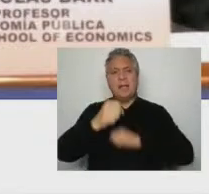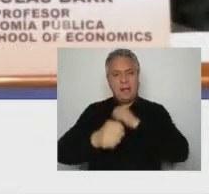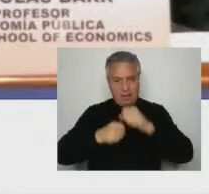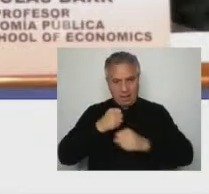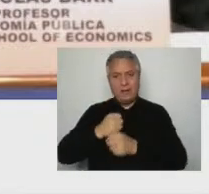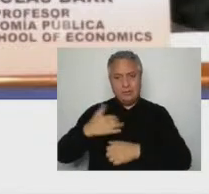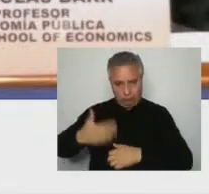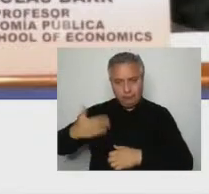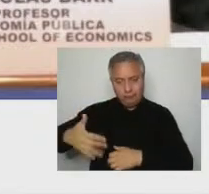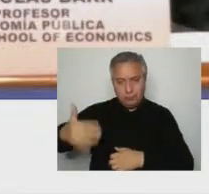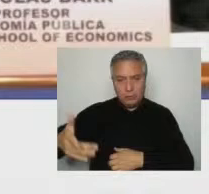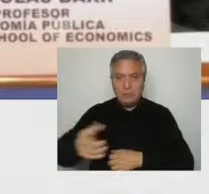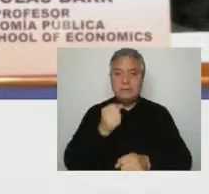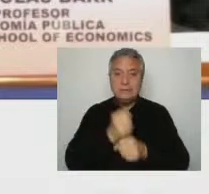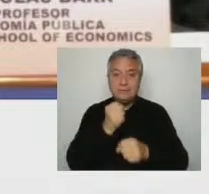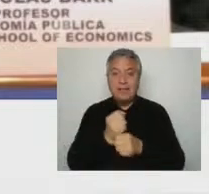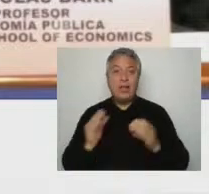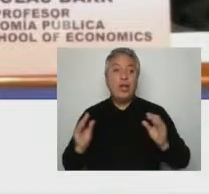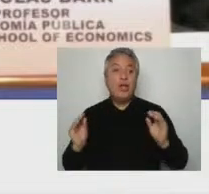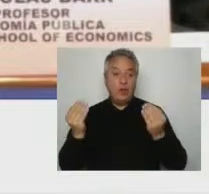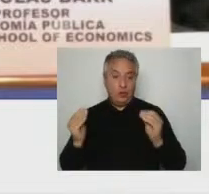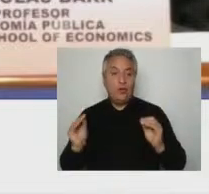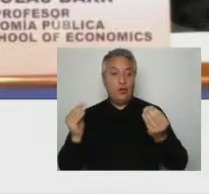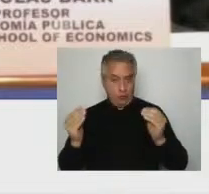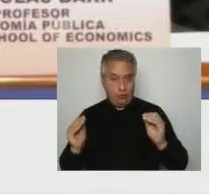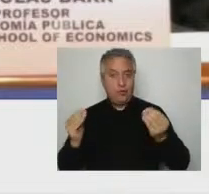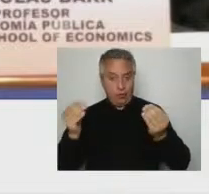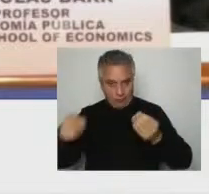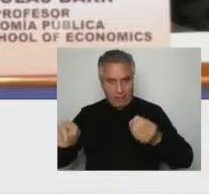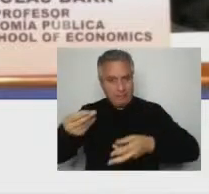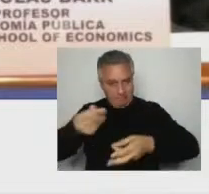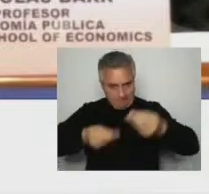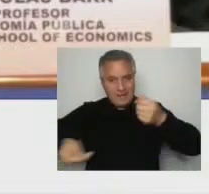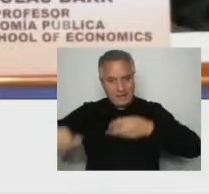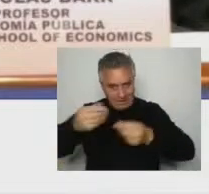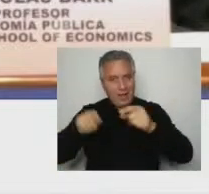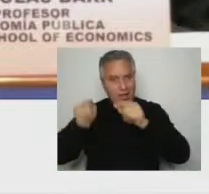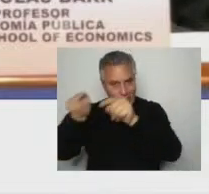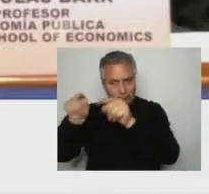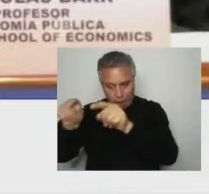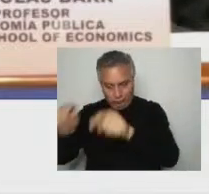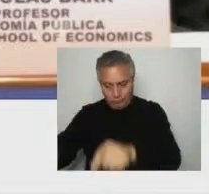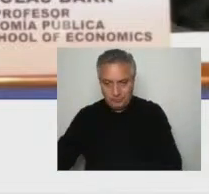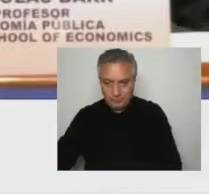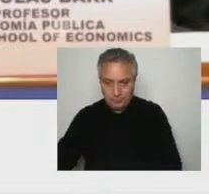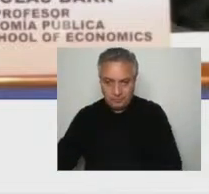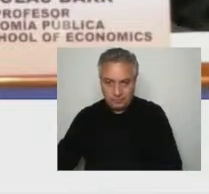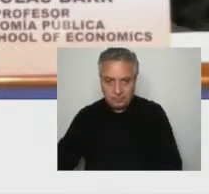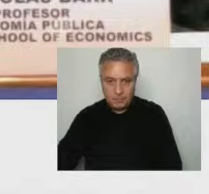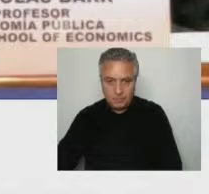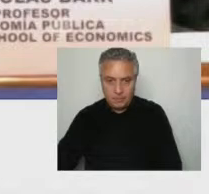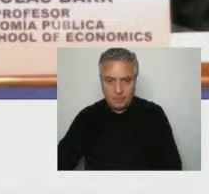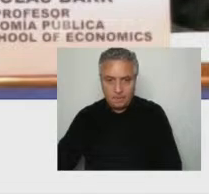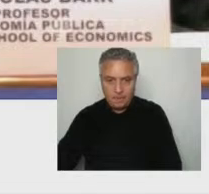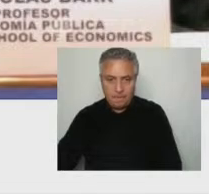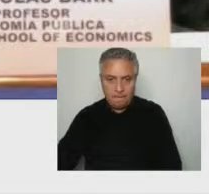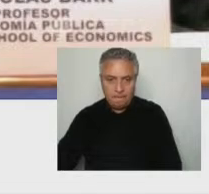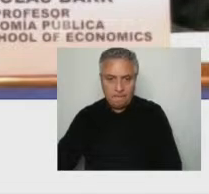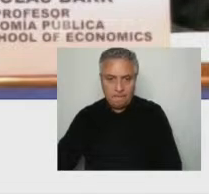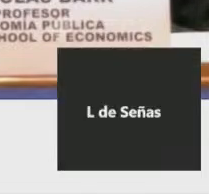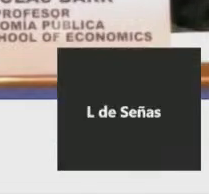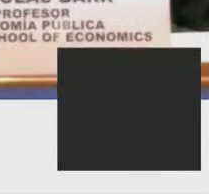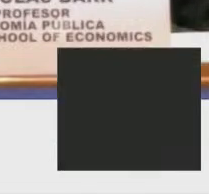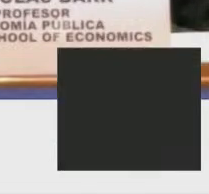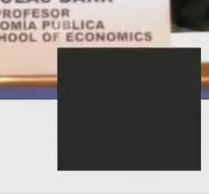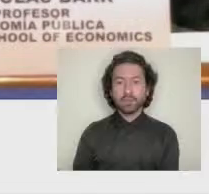stock market, and as they approach retirement, the fund automatically rebalances to less risky assets. If the worker wants to